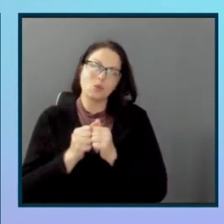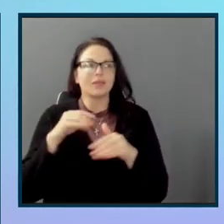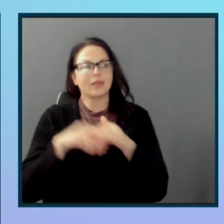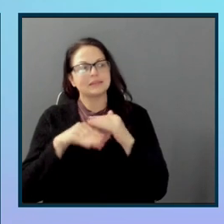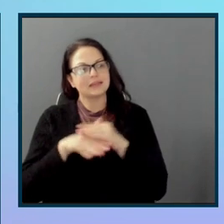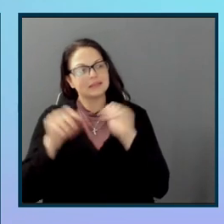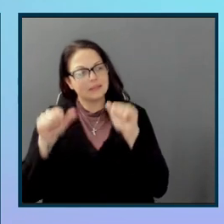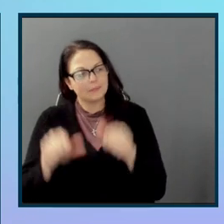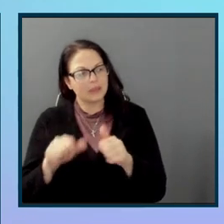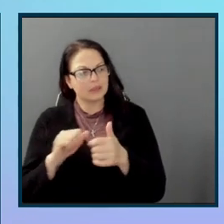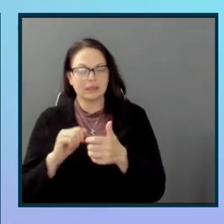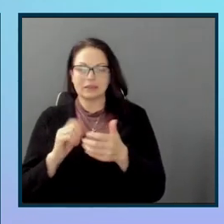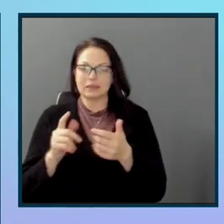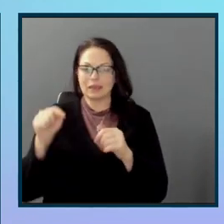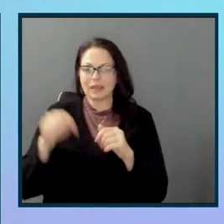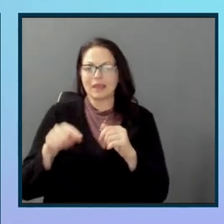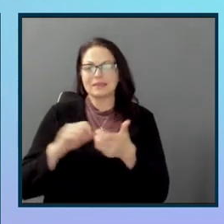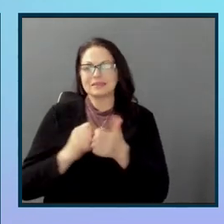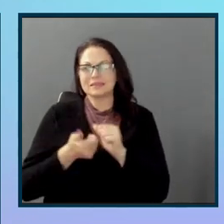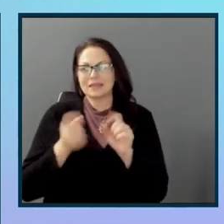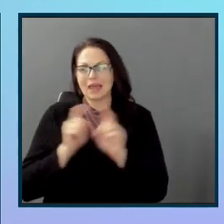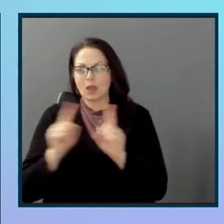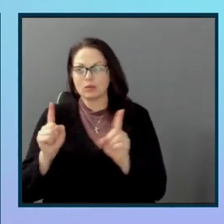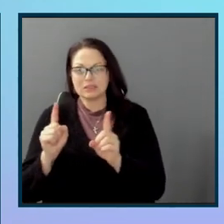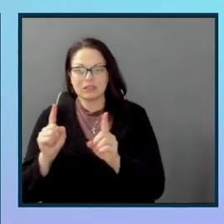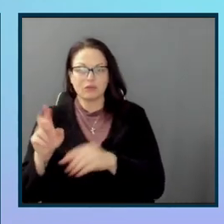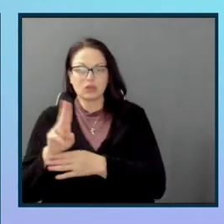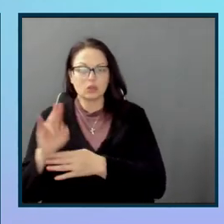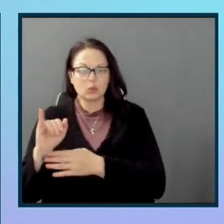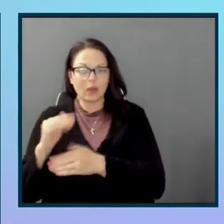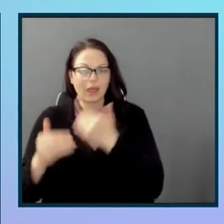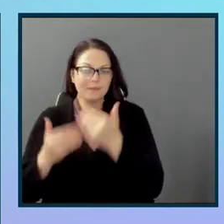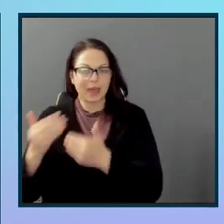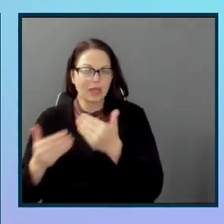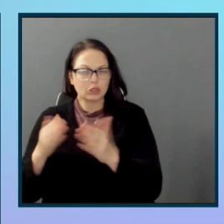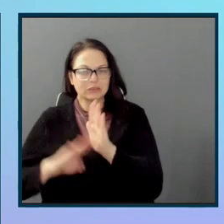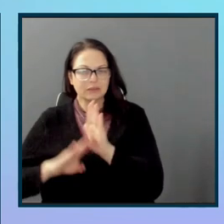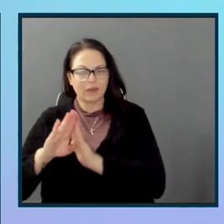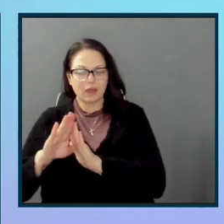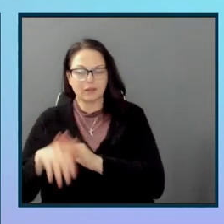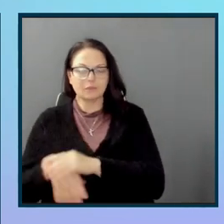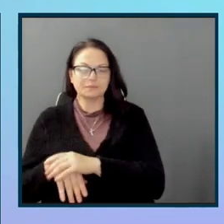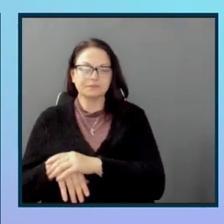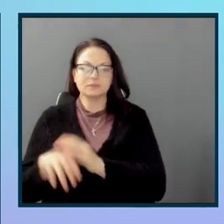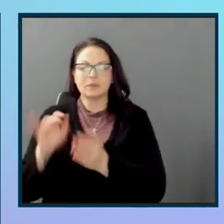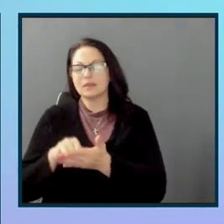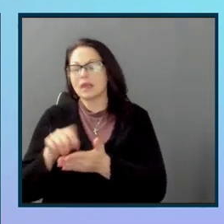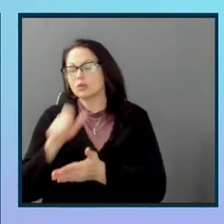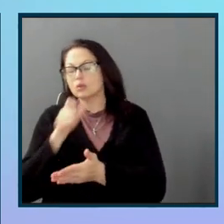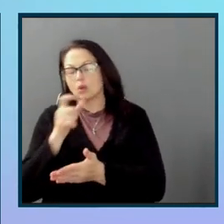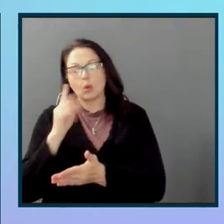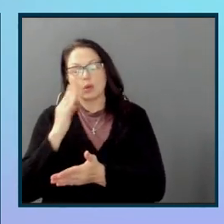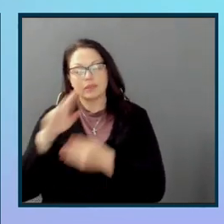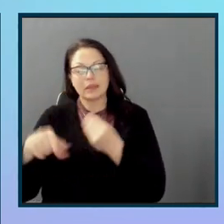like, this is how different UI patterns developed that you just don't think about